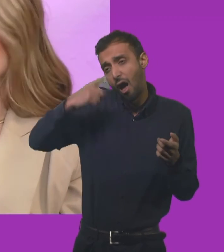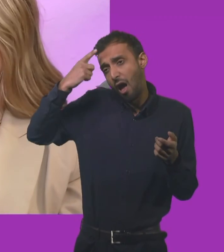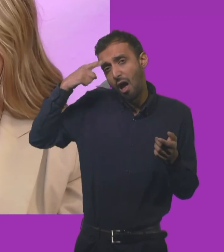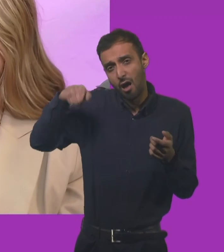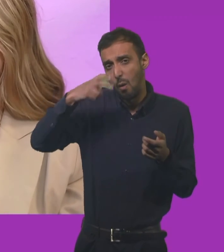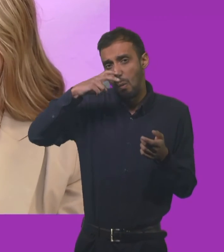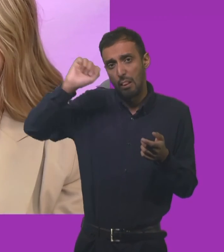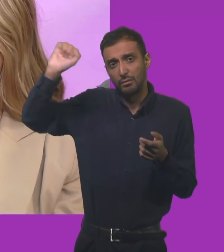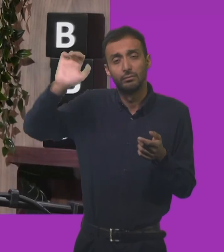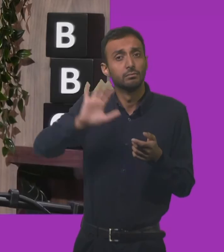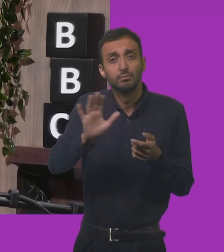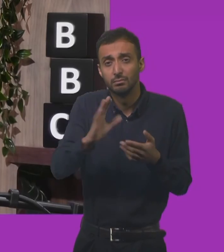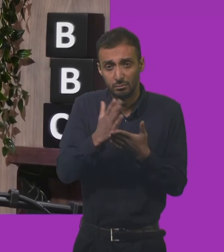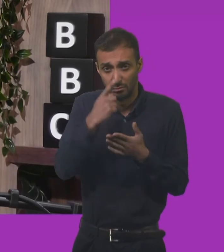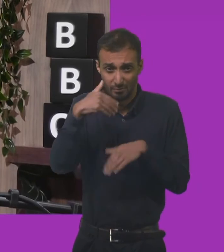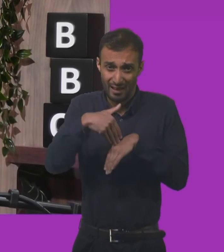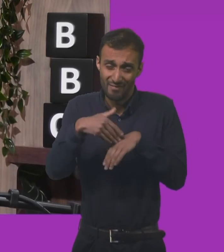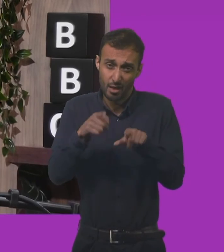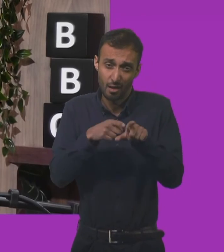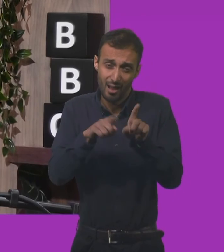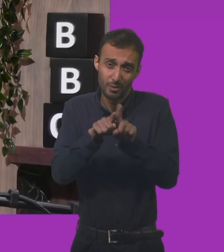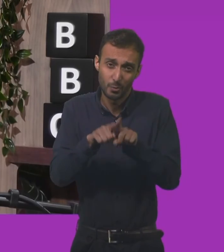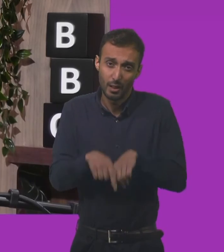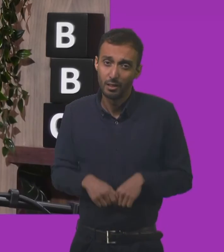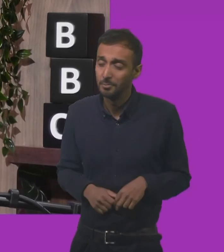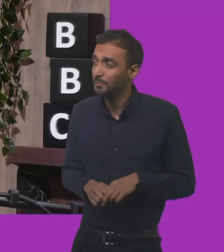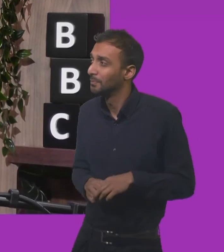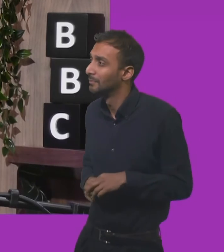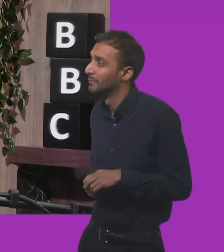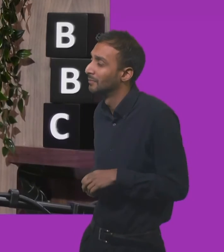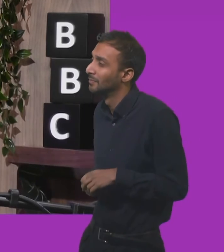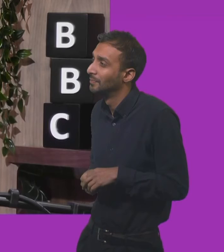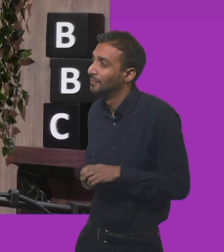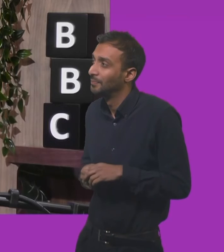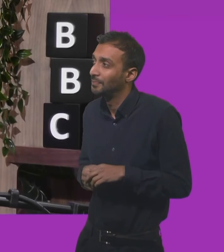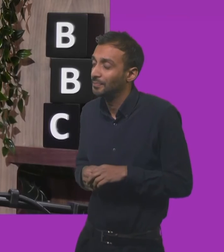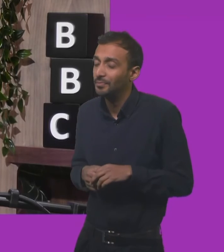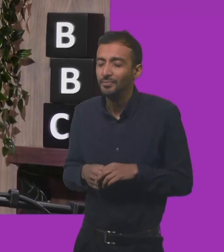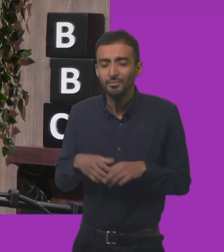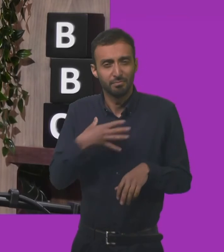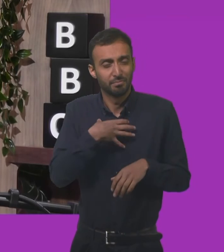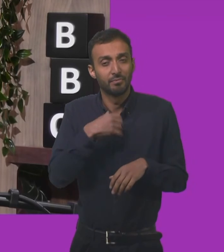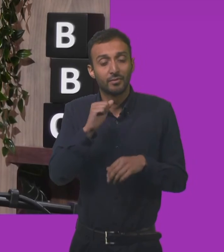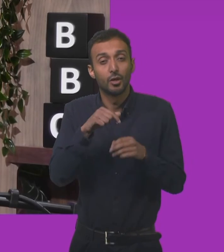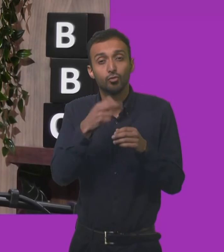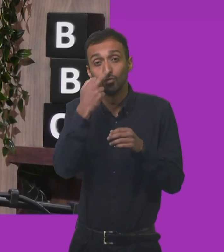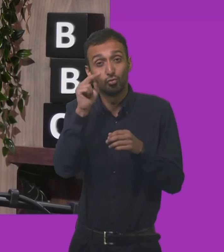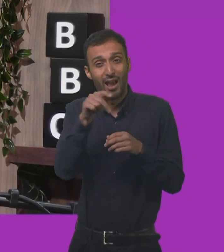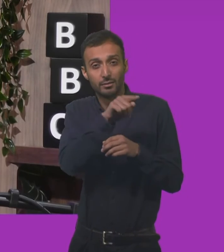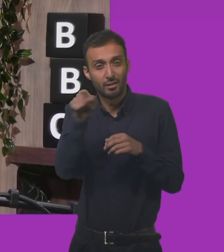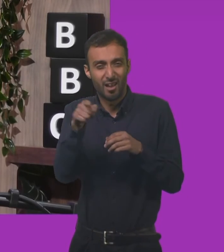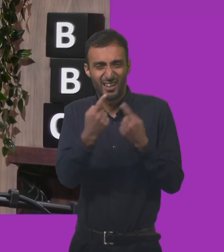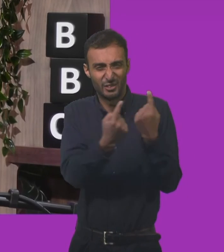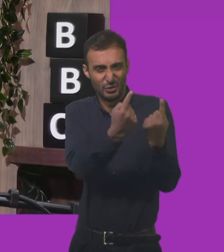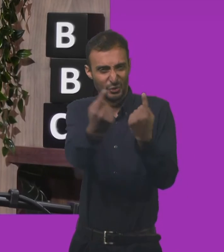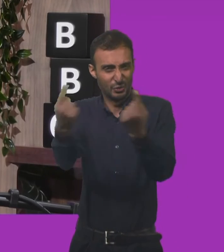does affect. Yeah, but I mean, everyone had a story on the Traitors and everyone used their story at this point. Was there a little bit of